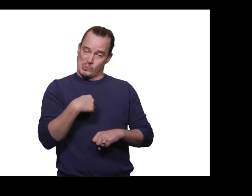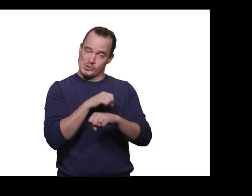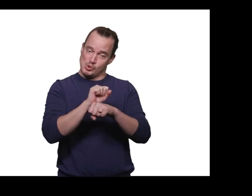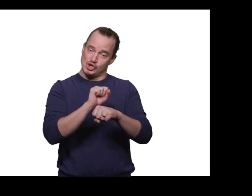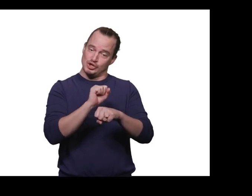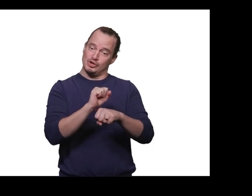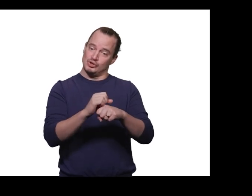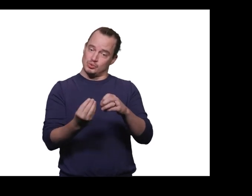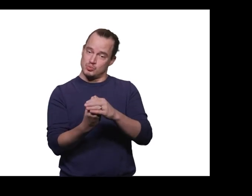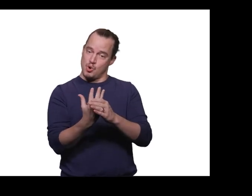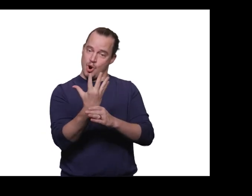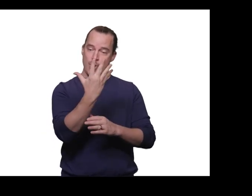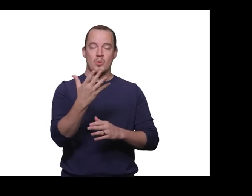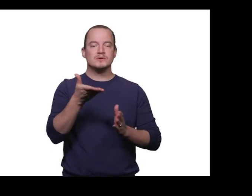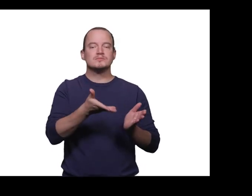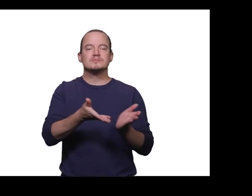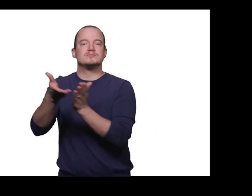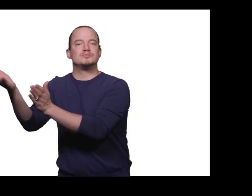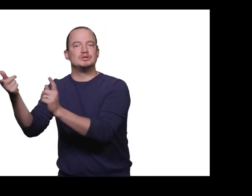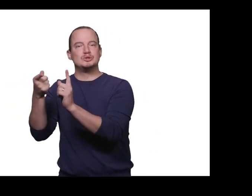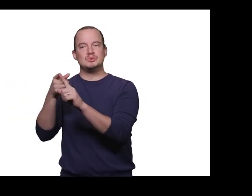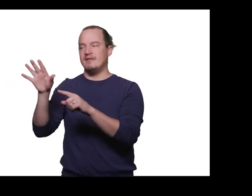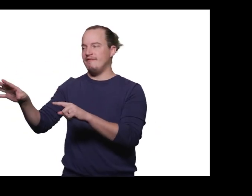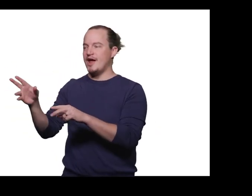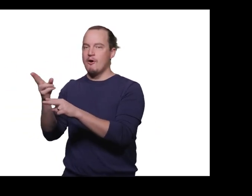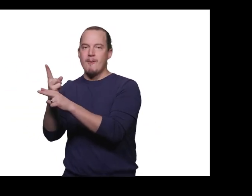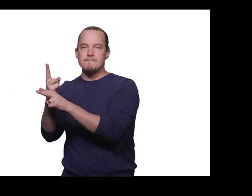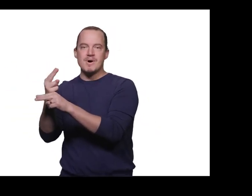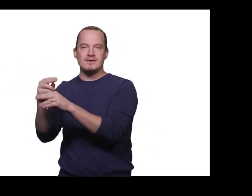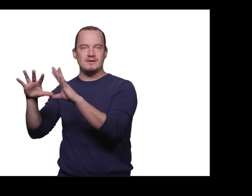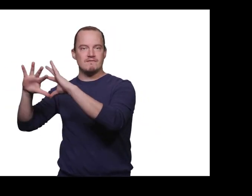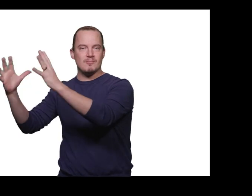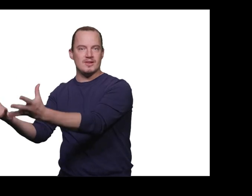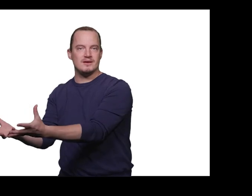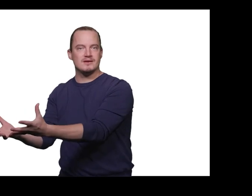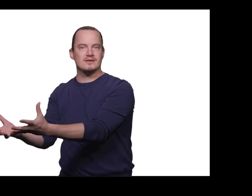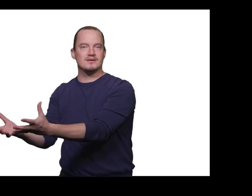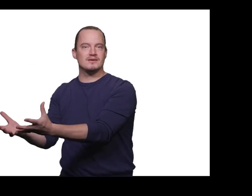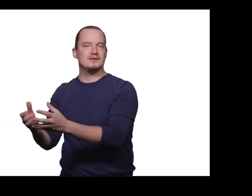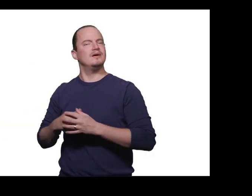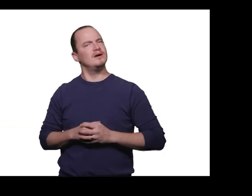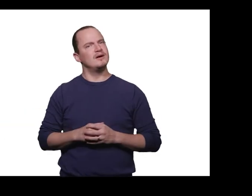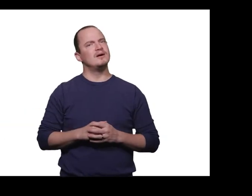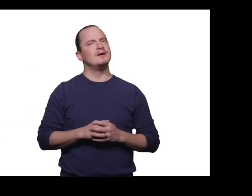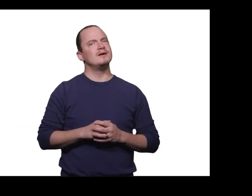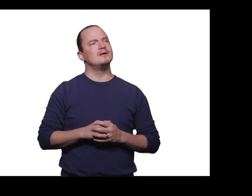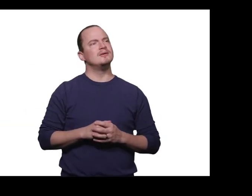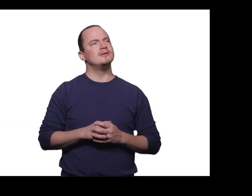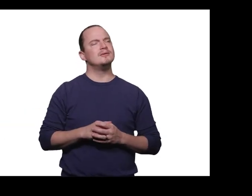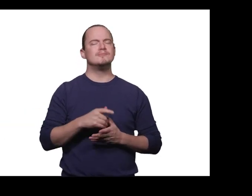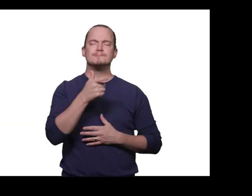carrots from the garden back to their bunny hutch.